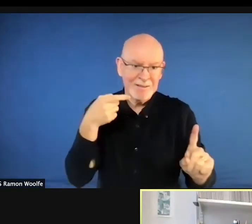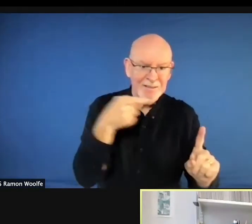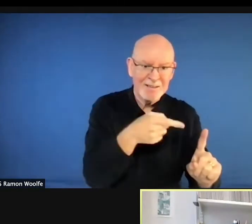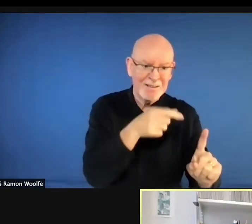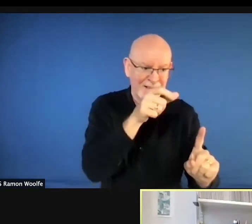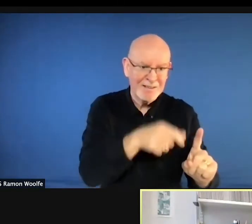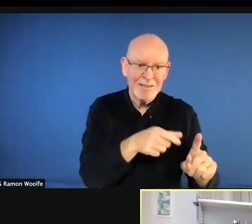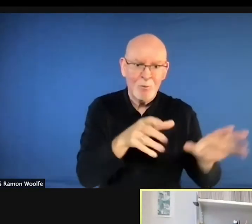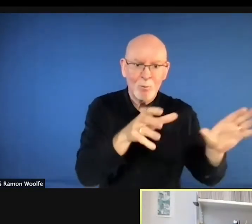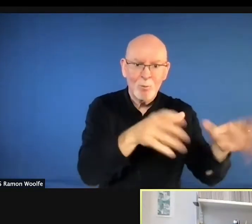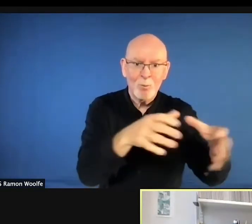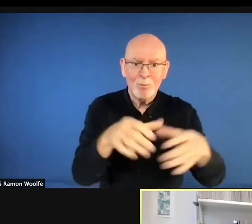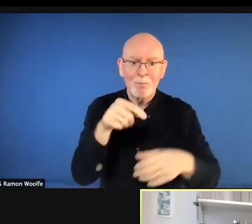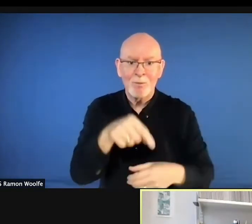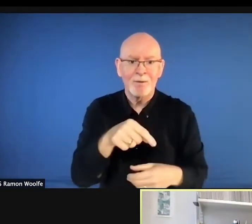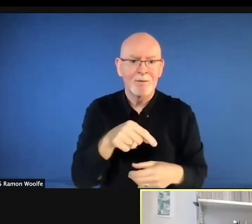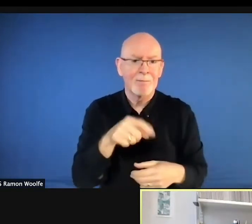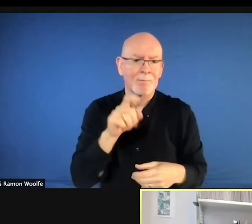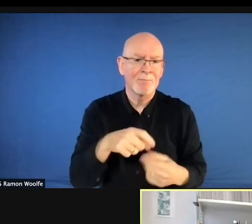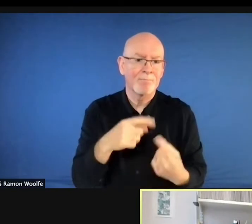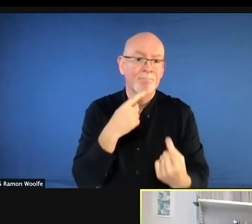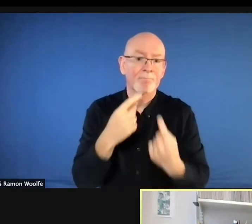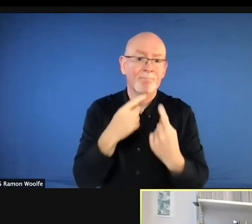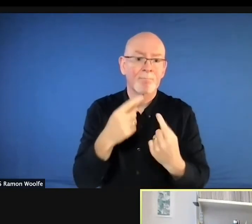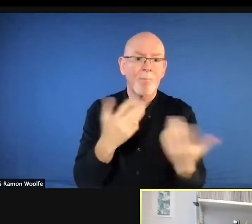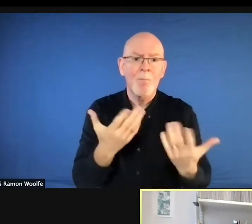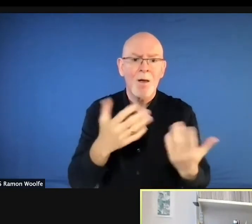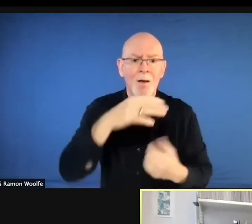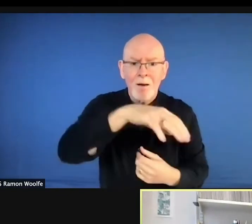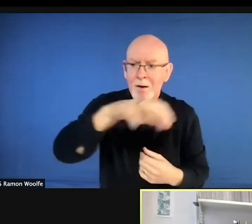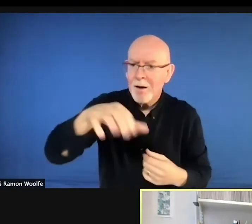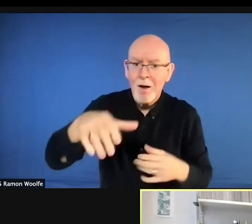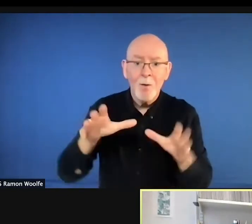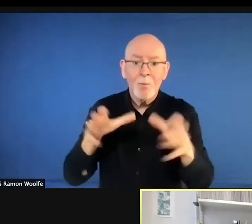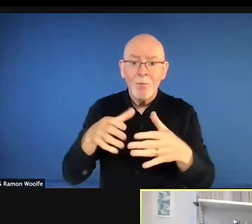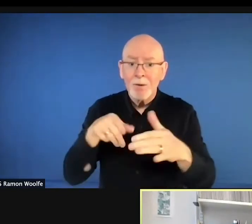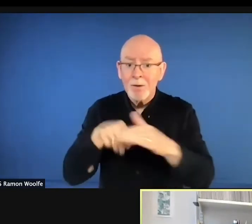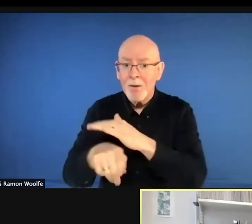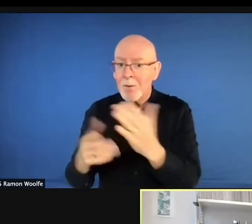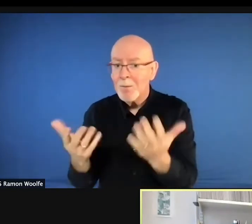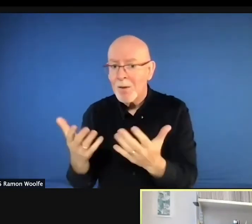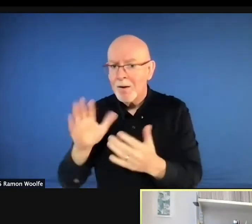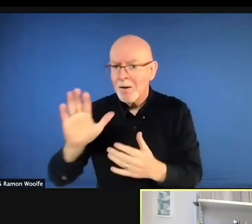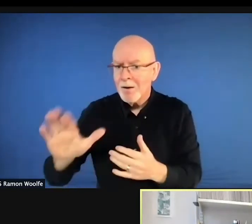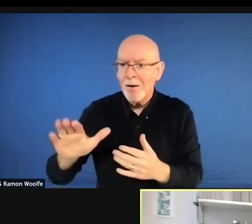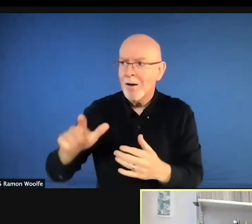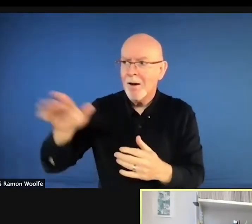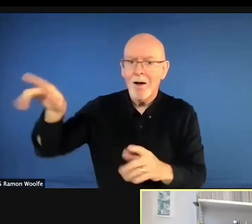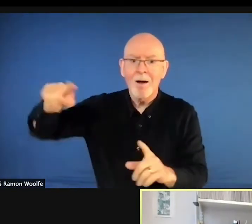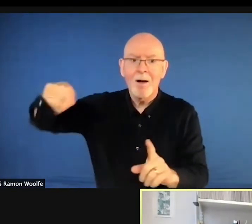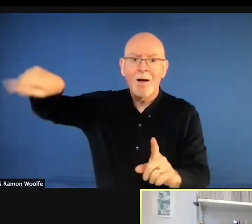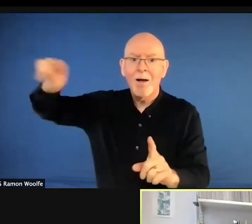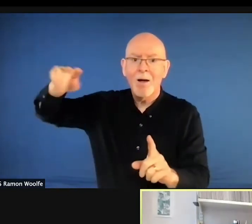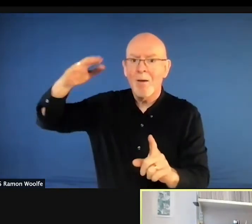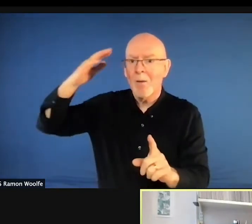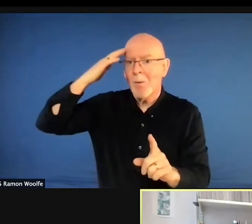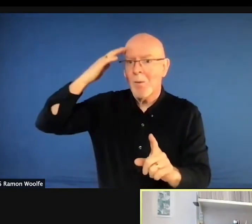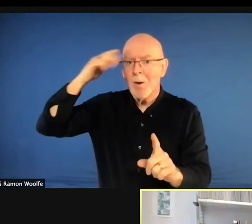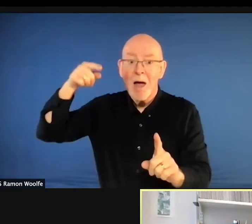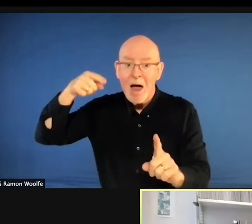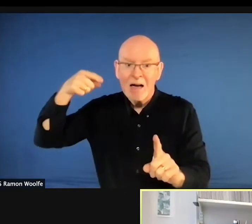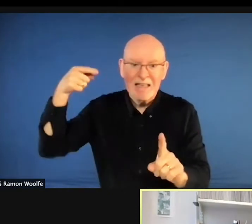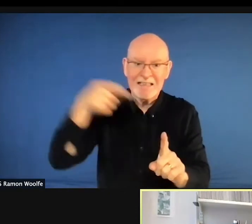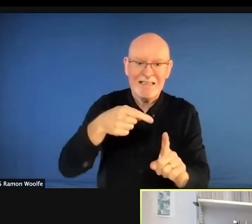So ideas that you would ordinarily sort of just dismiss when doing